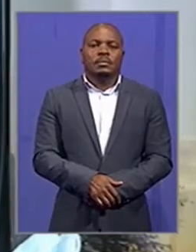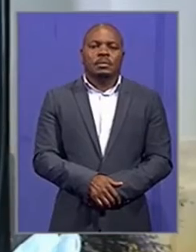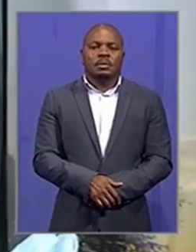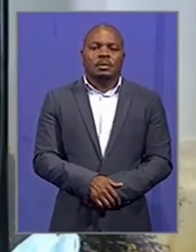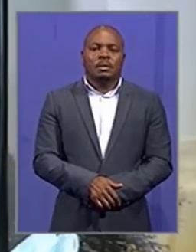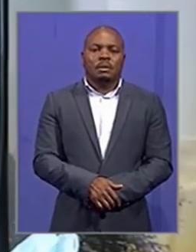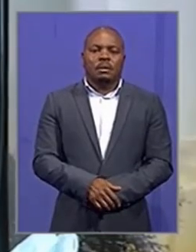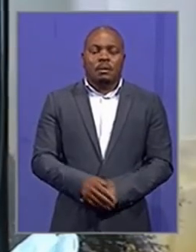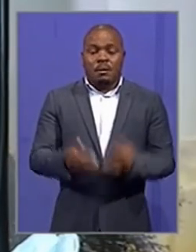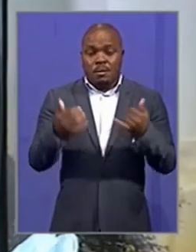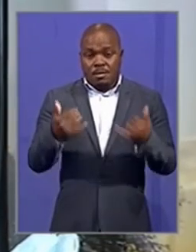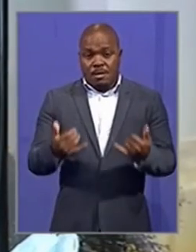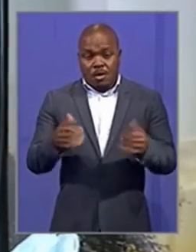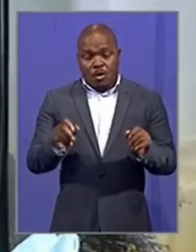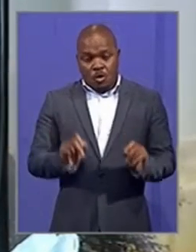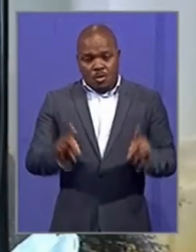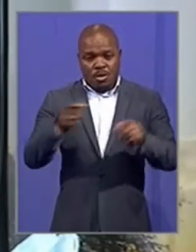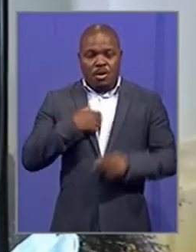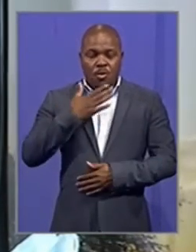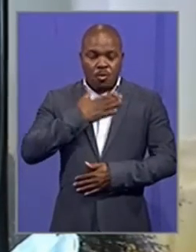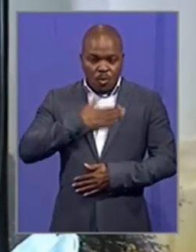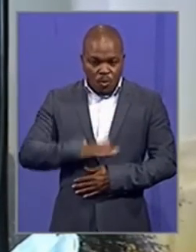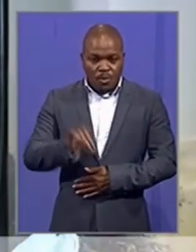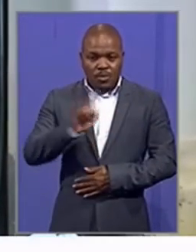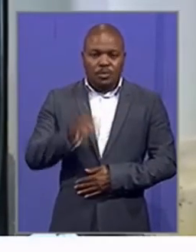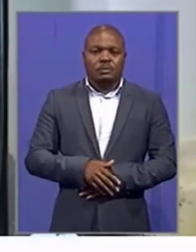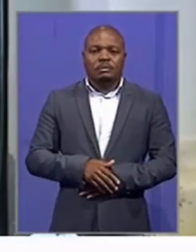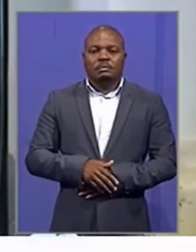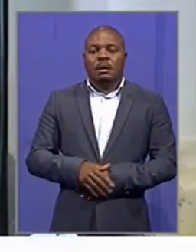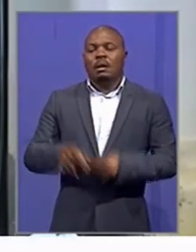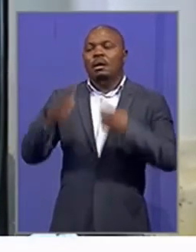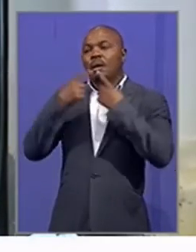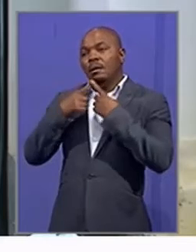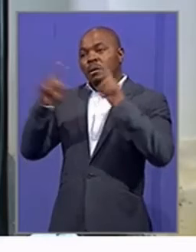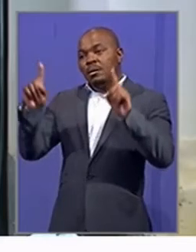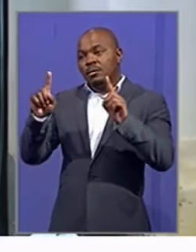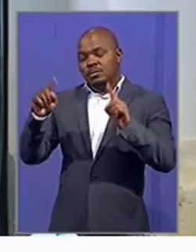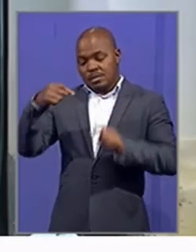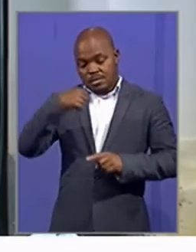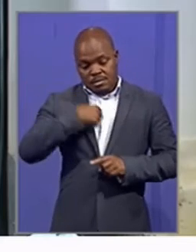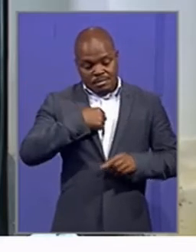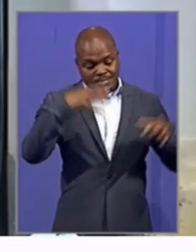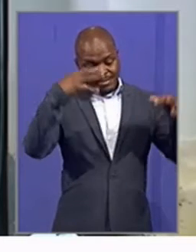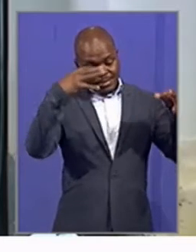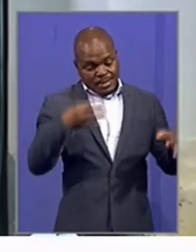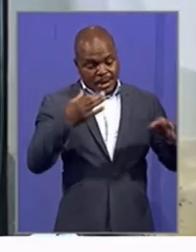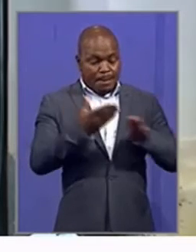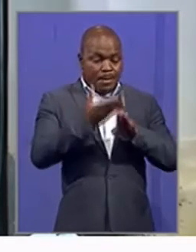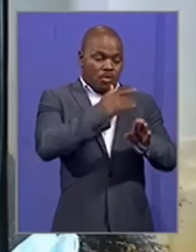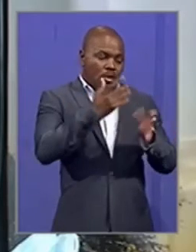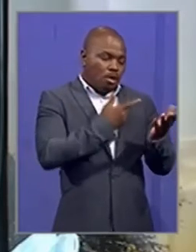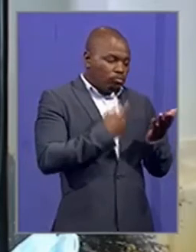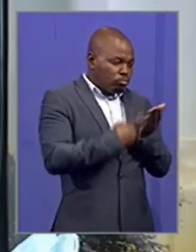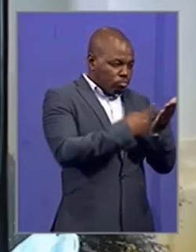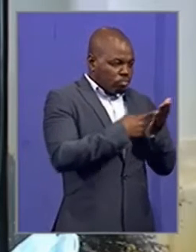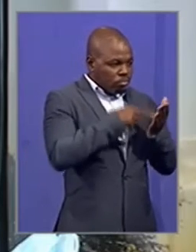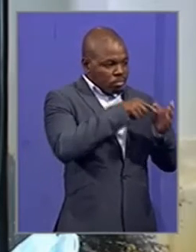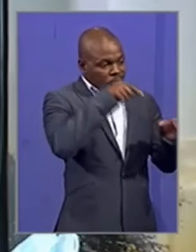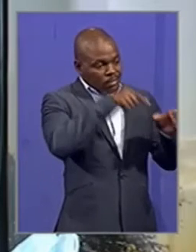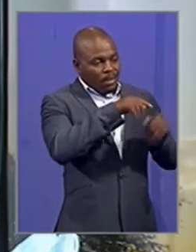I wish to take this opportunity and announce that I have decided, after consultation with the